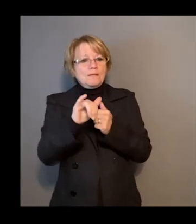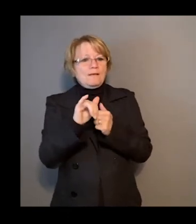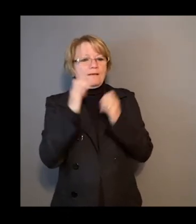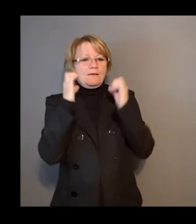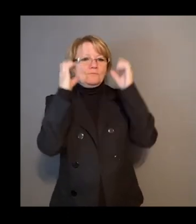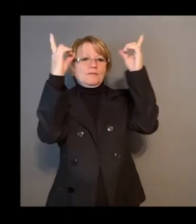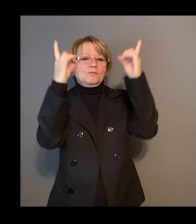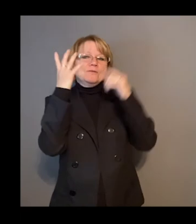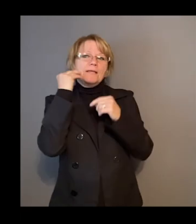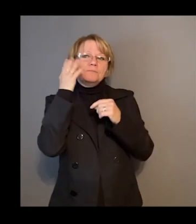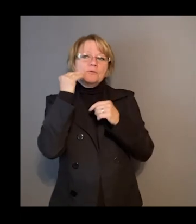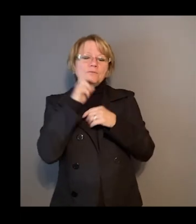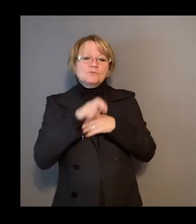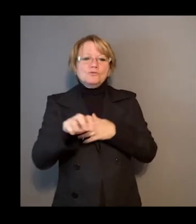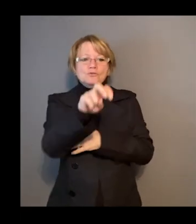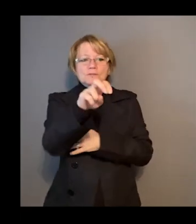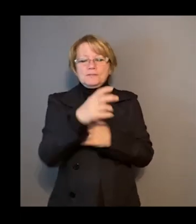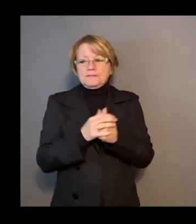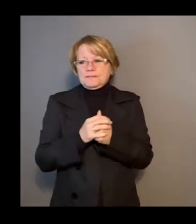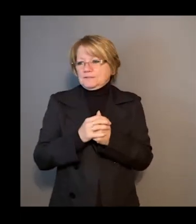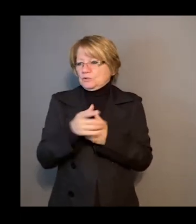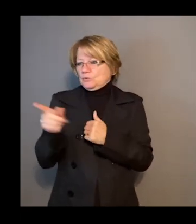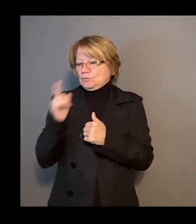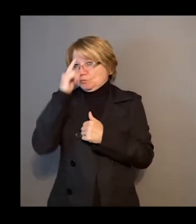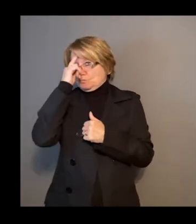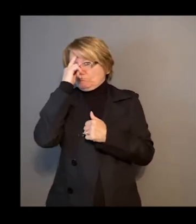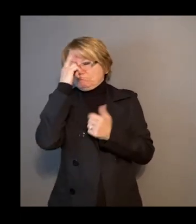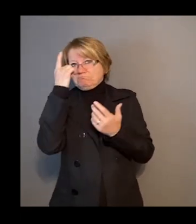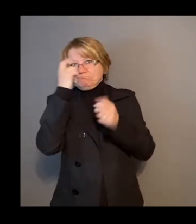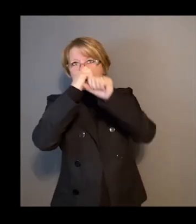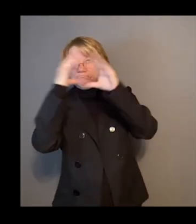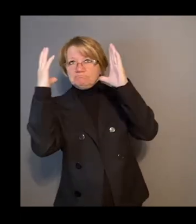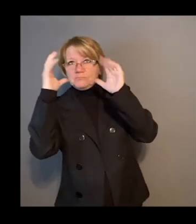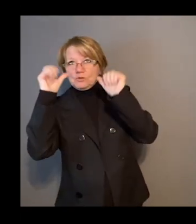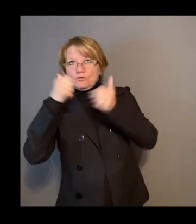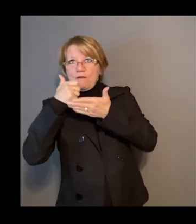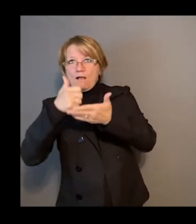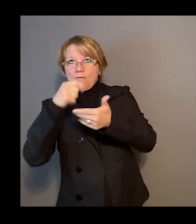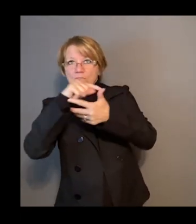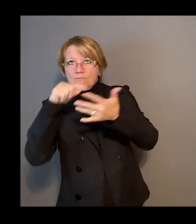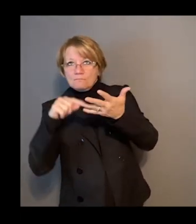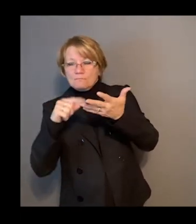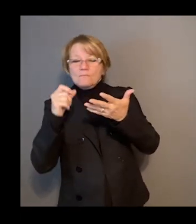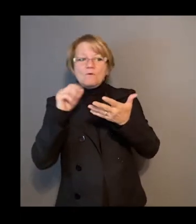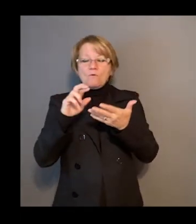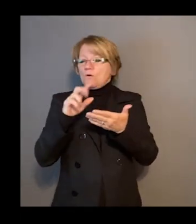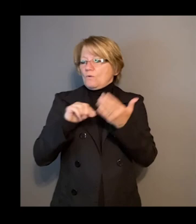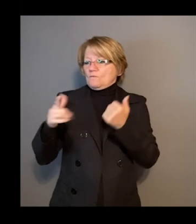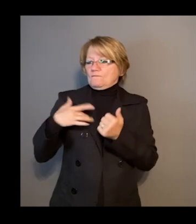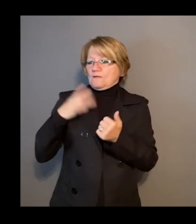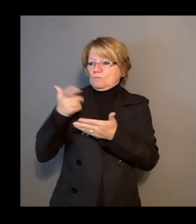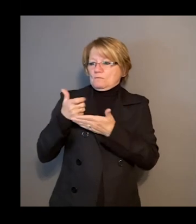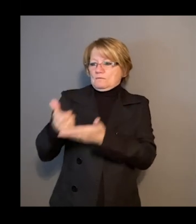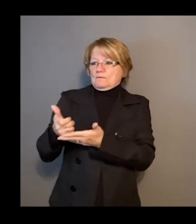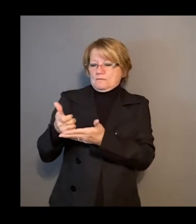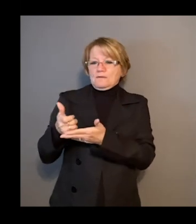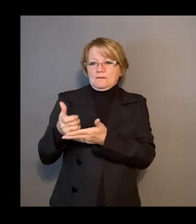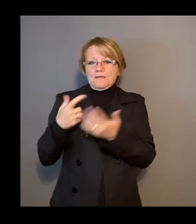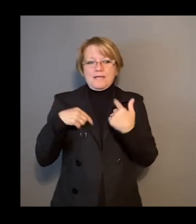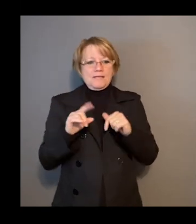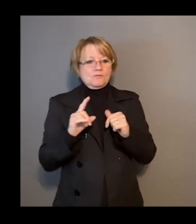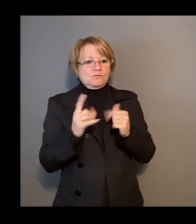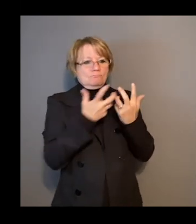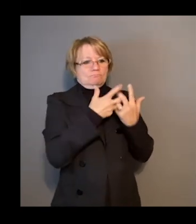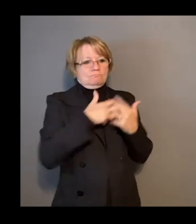experiencing? Things that you would think of, things that you think would be helpful for you as you're getting acclimated to this new environment?